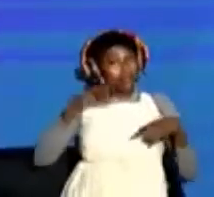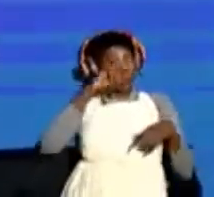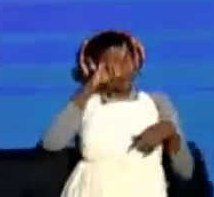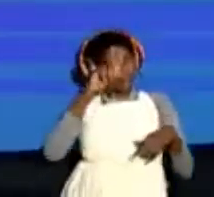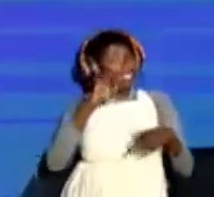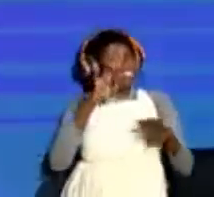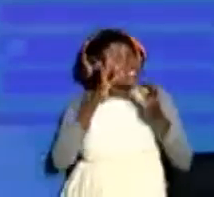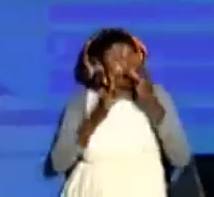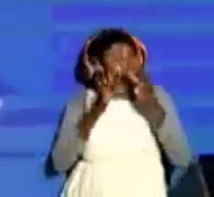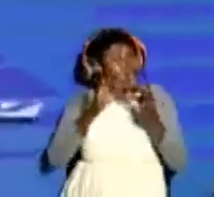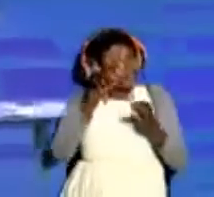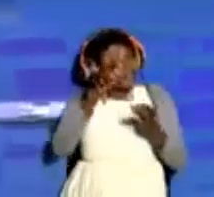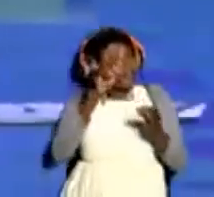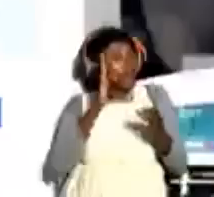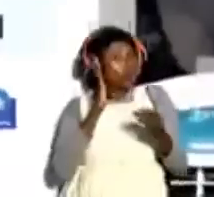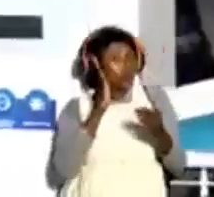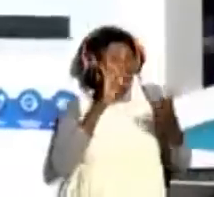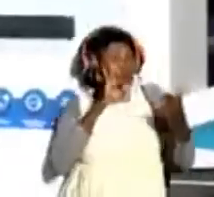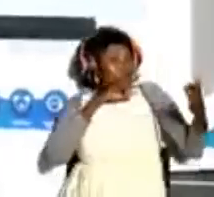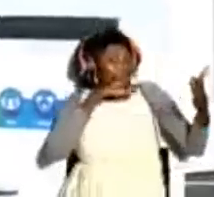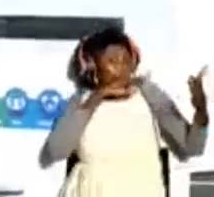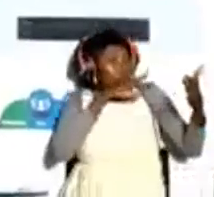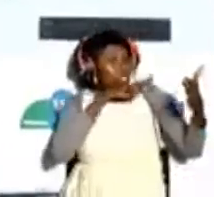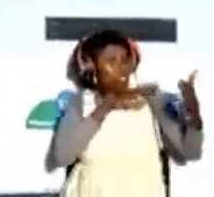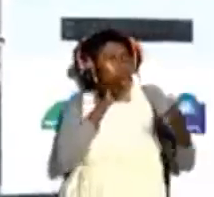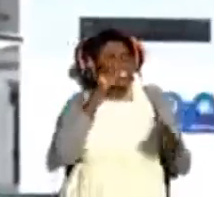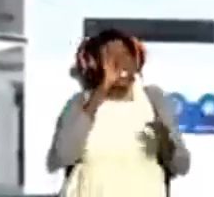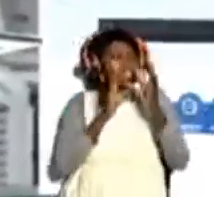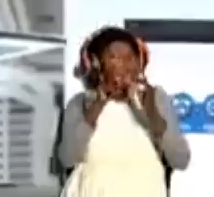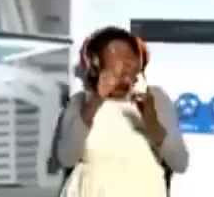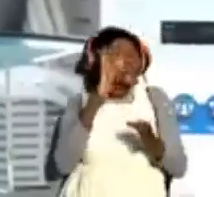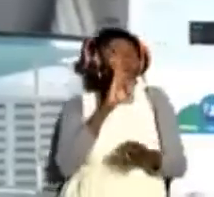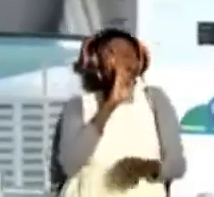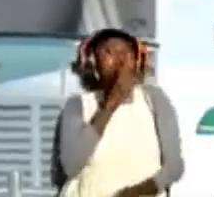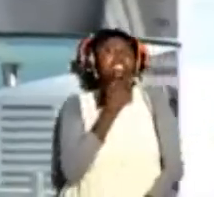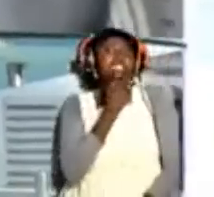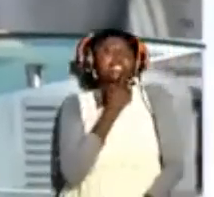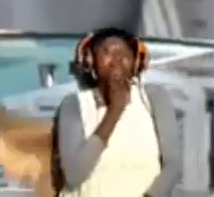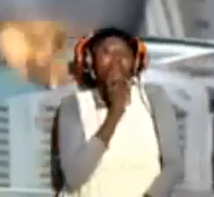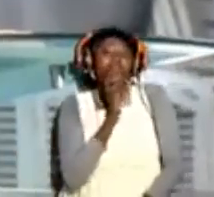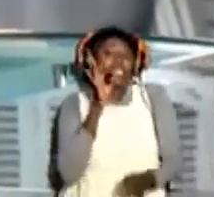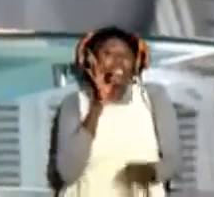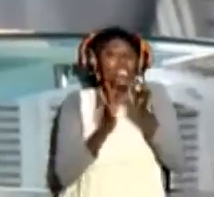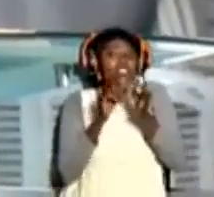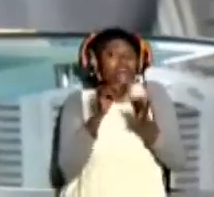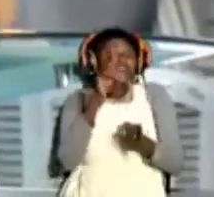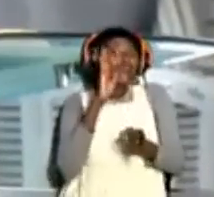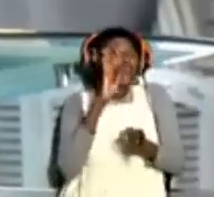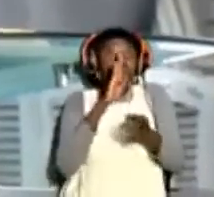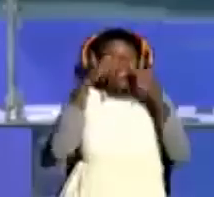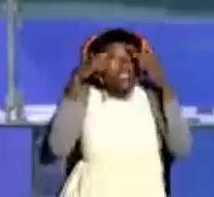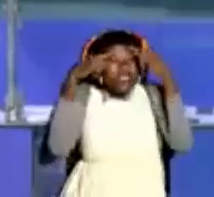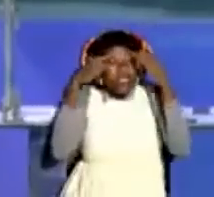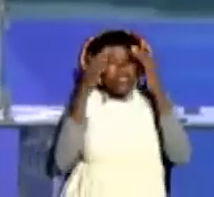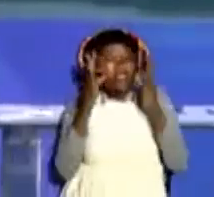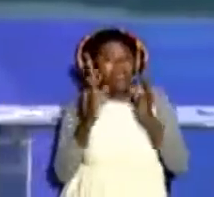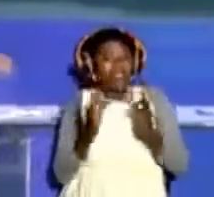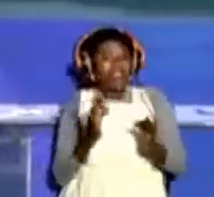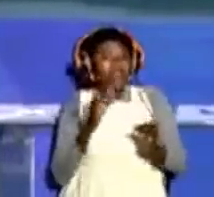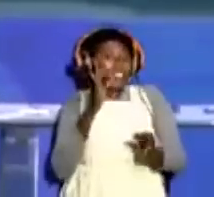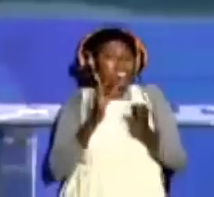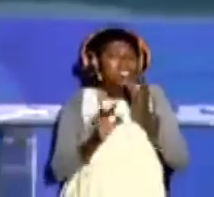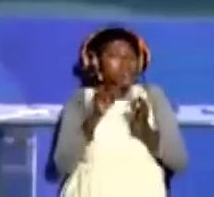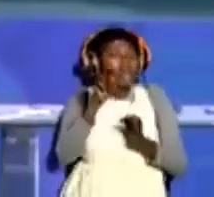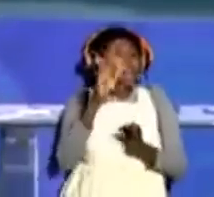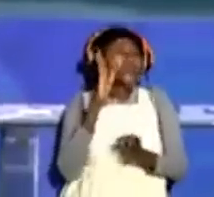If you will study, if you will be studious, if you will be deliberate, if